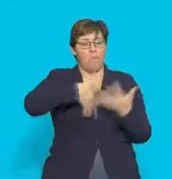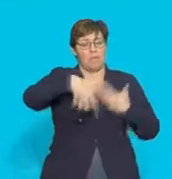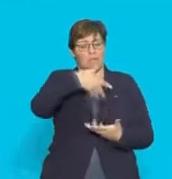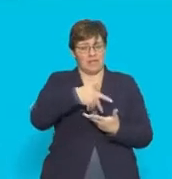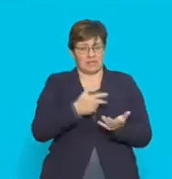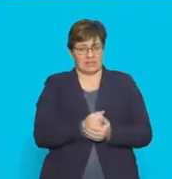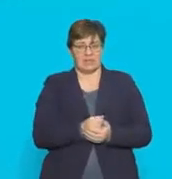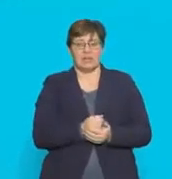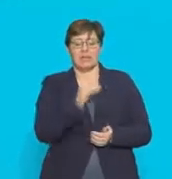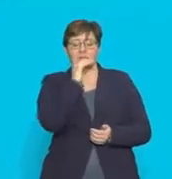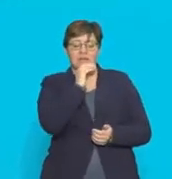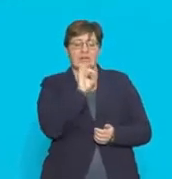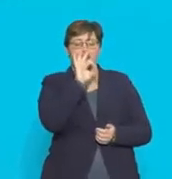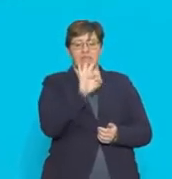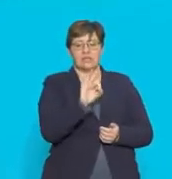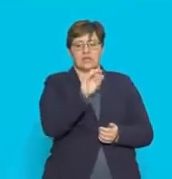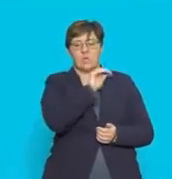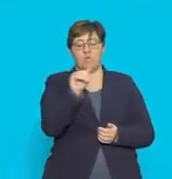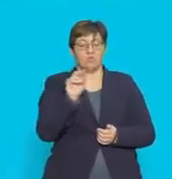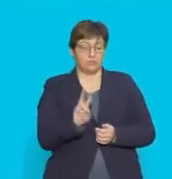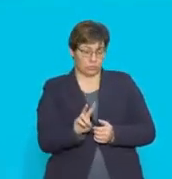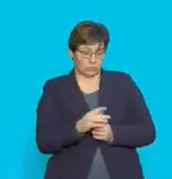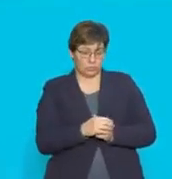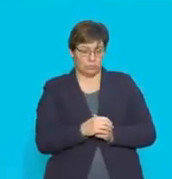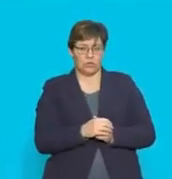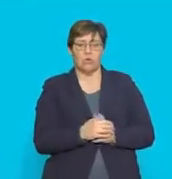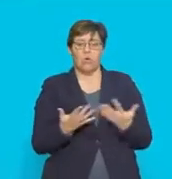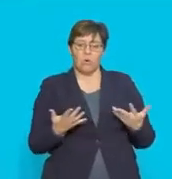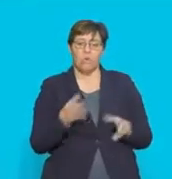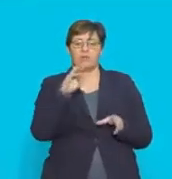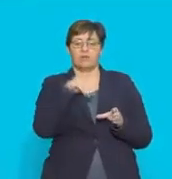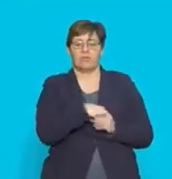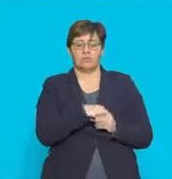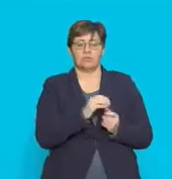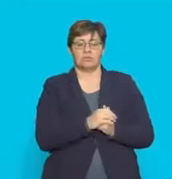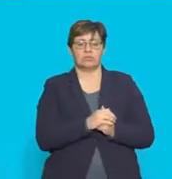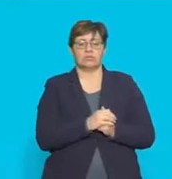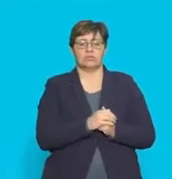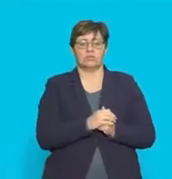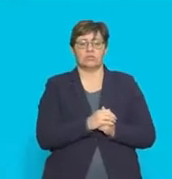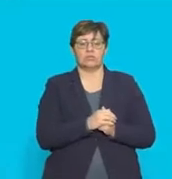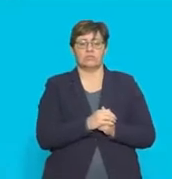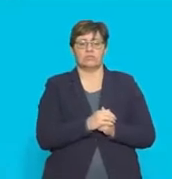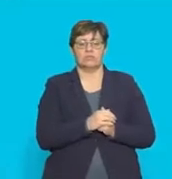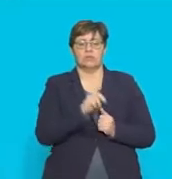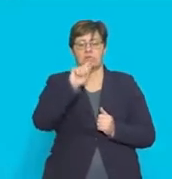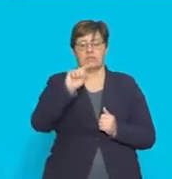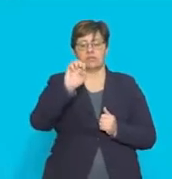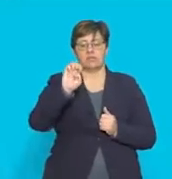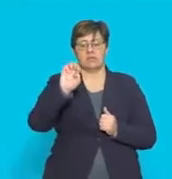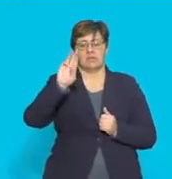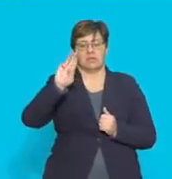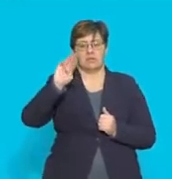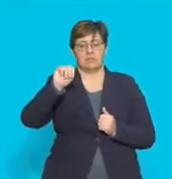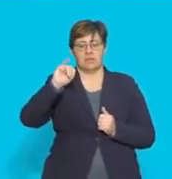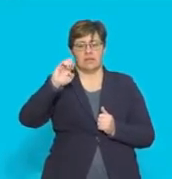this will be 3 over 2. And they include what we call terminating decimals. I will explain